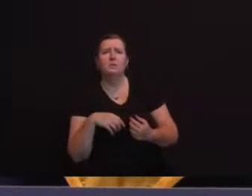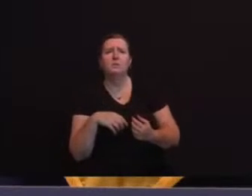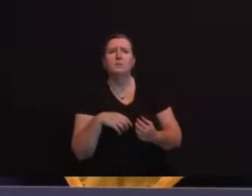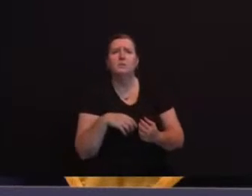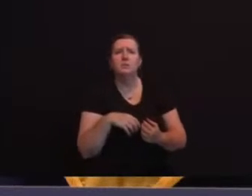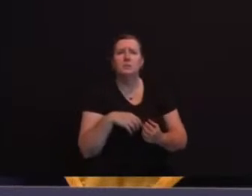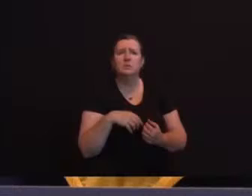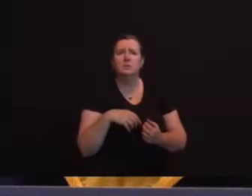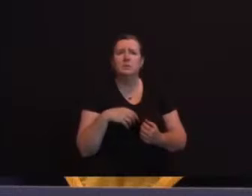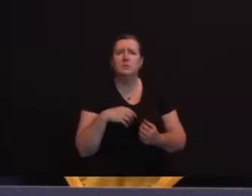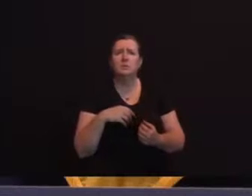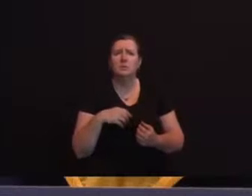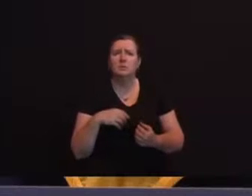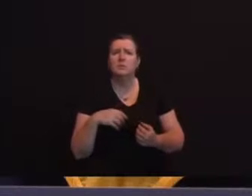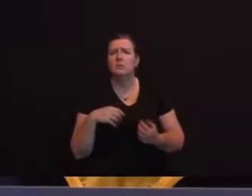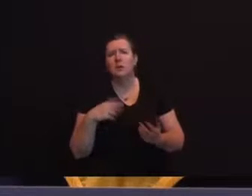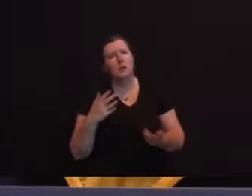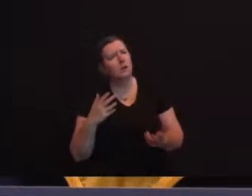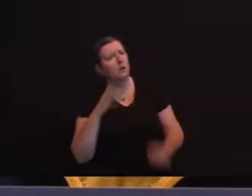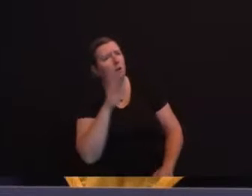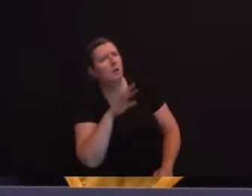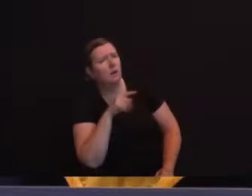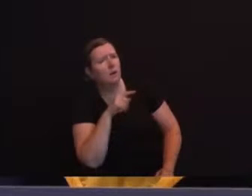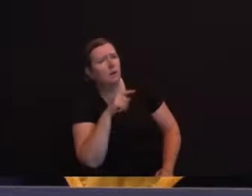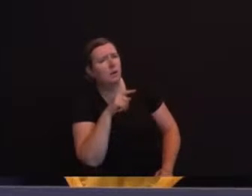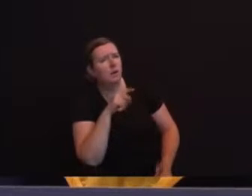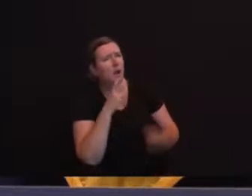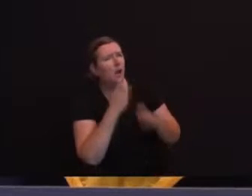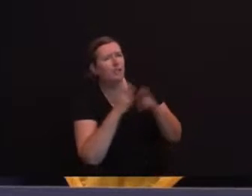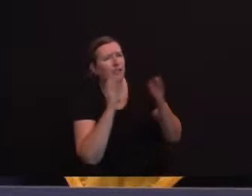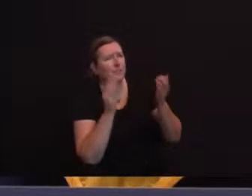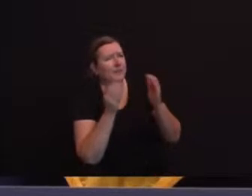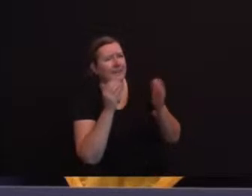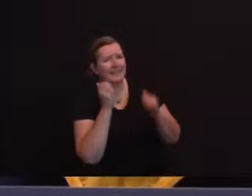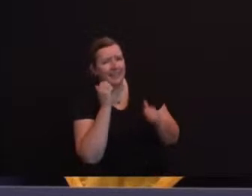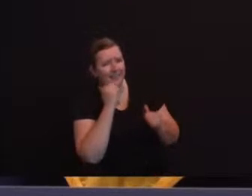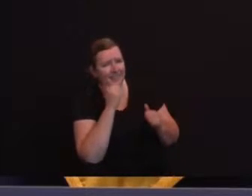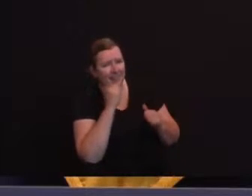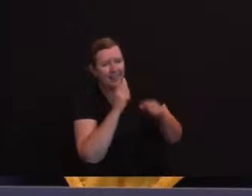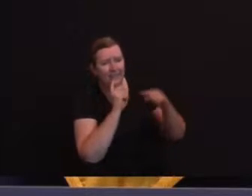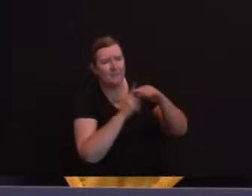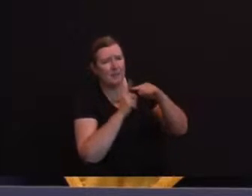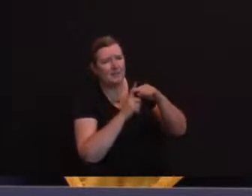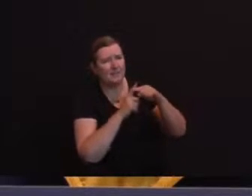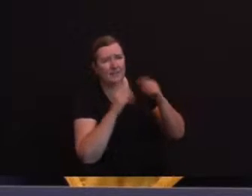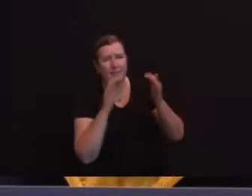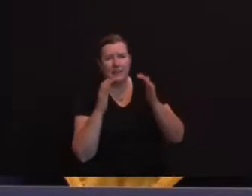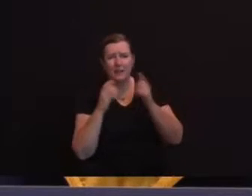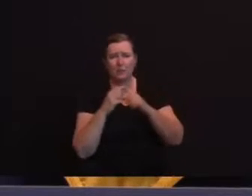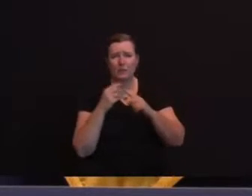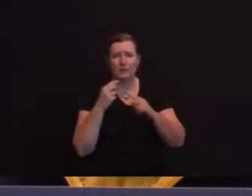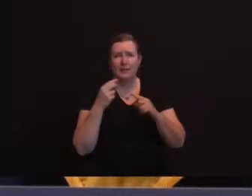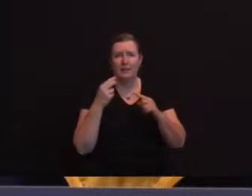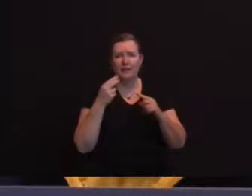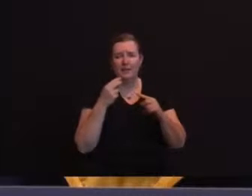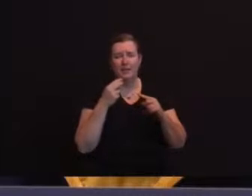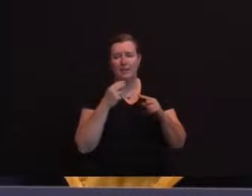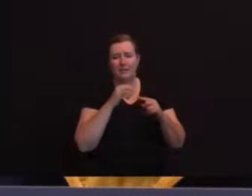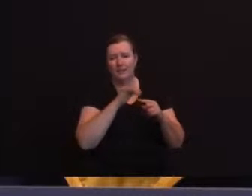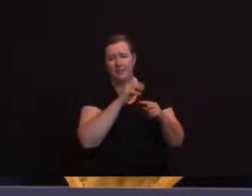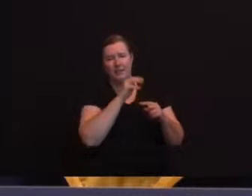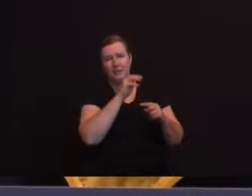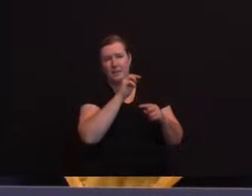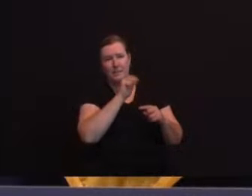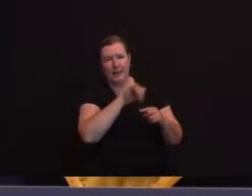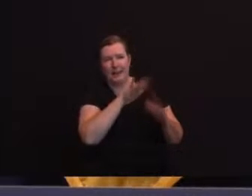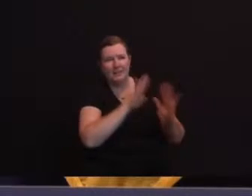isn't it a bit off to compare new daily cases with those from April and May? Do you have any sort of estimate of what the numbers in the early days would have been if you had